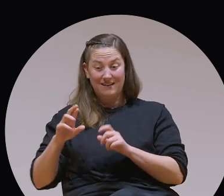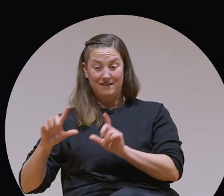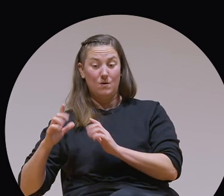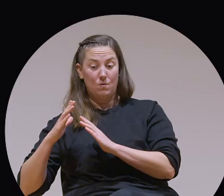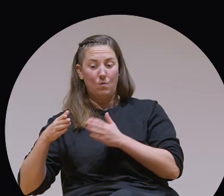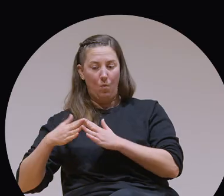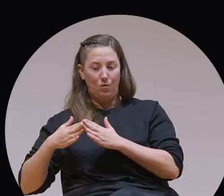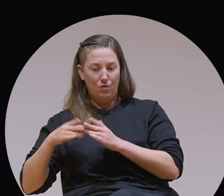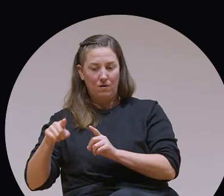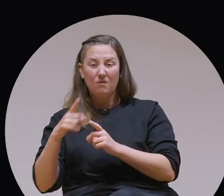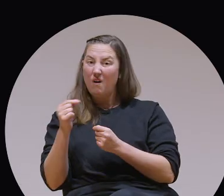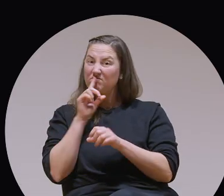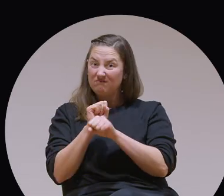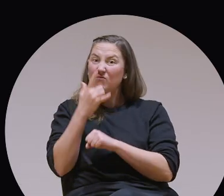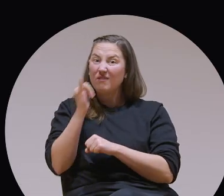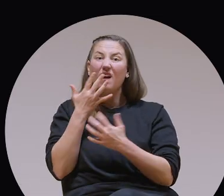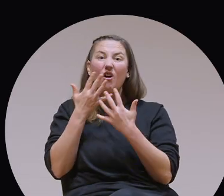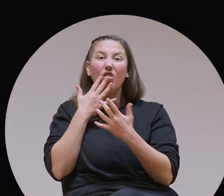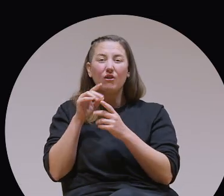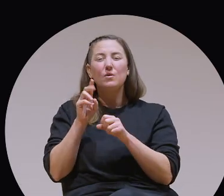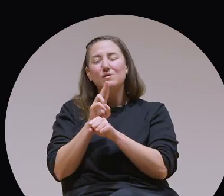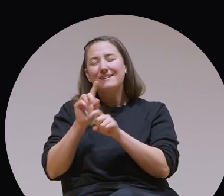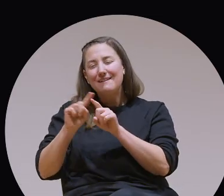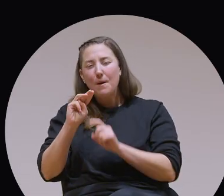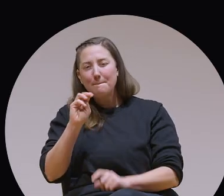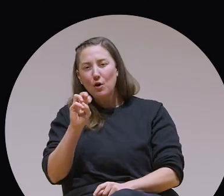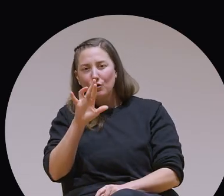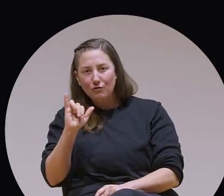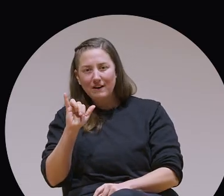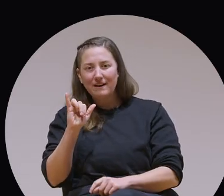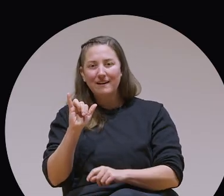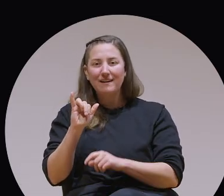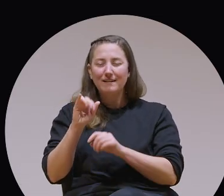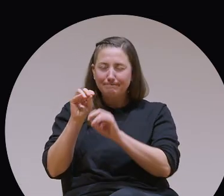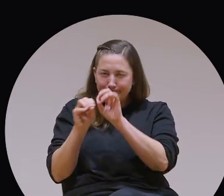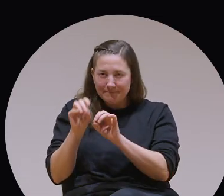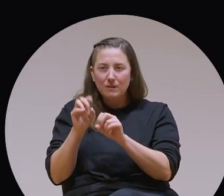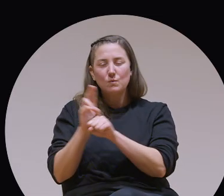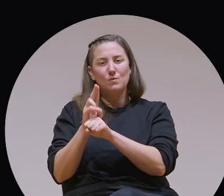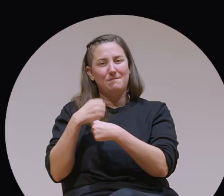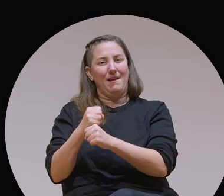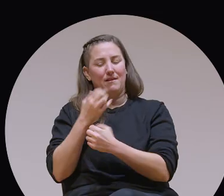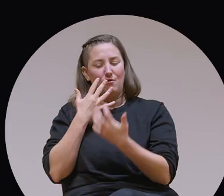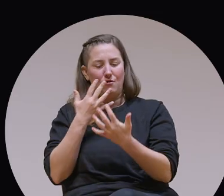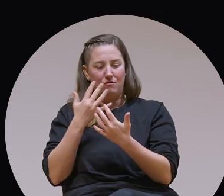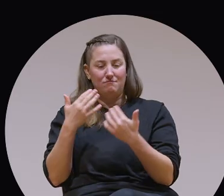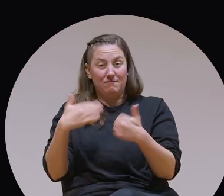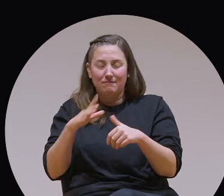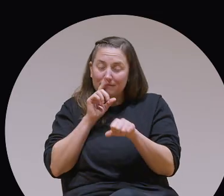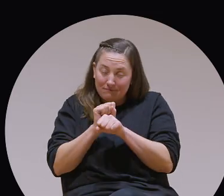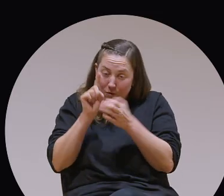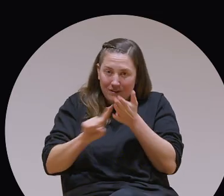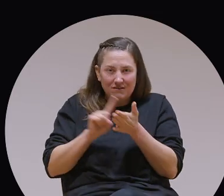this is how they were originally pigmented with mercury compounds with this red colouring. This is brand new research that the Greeks had